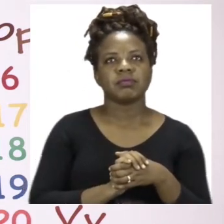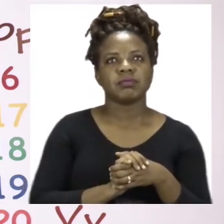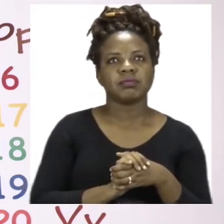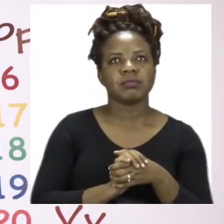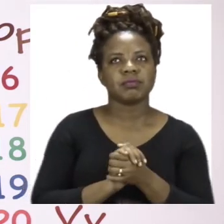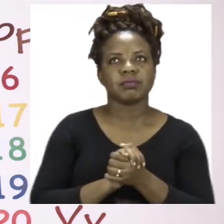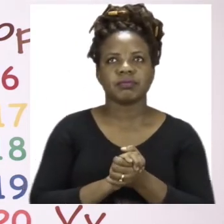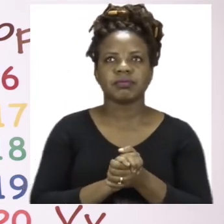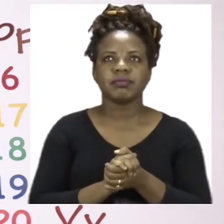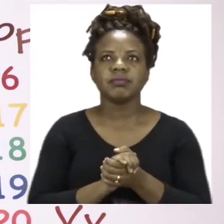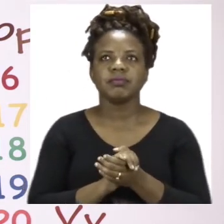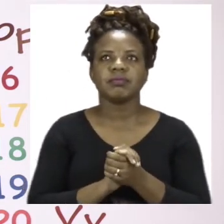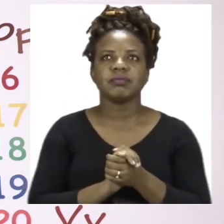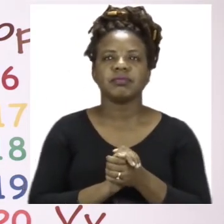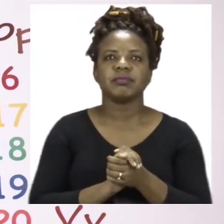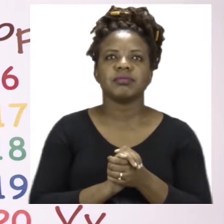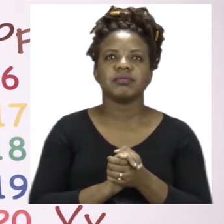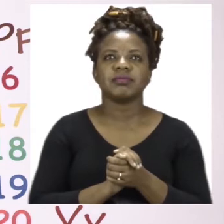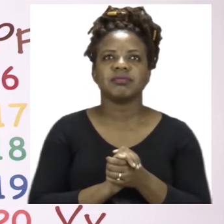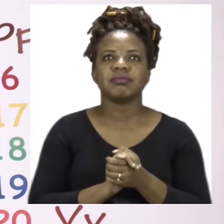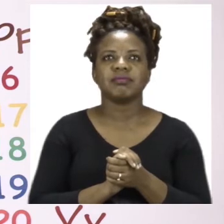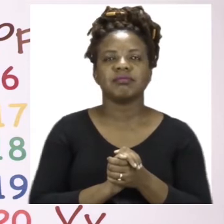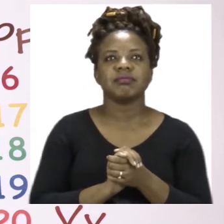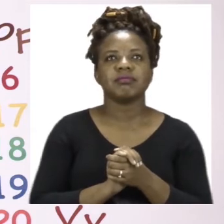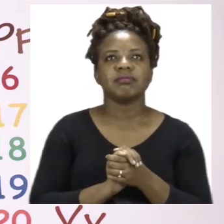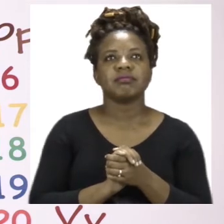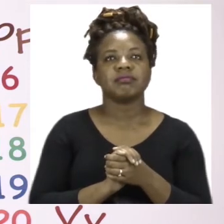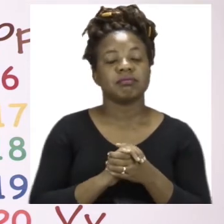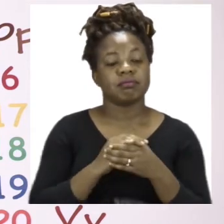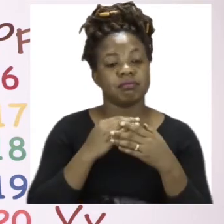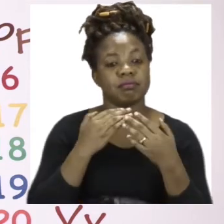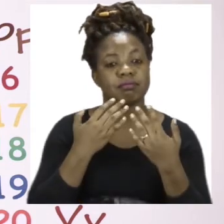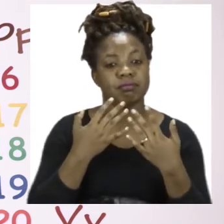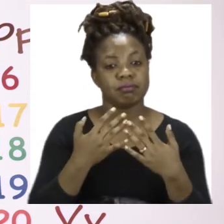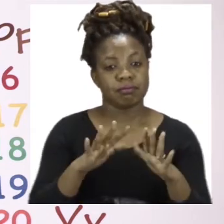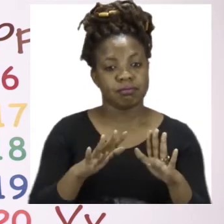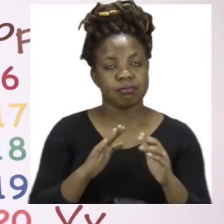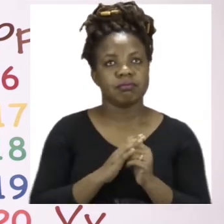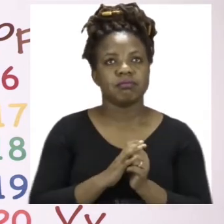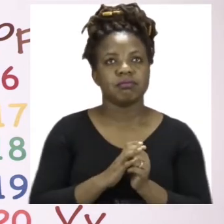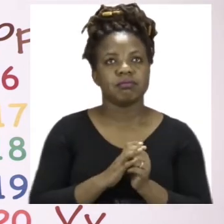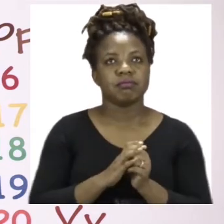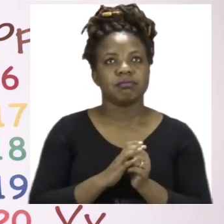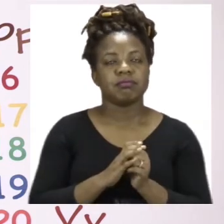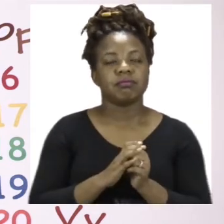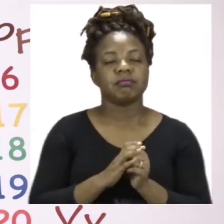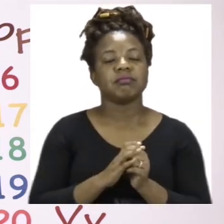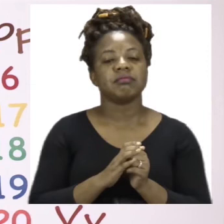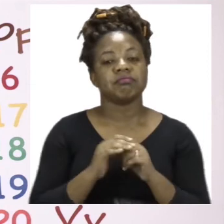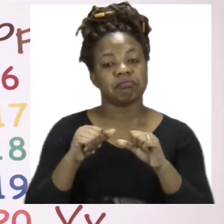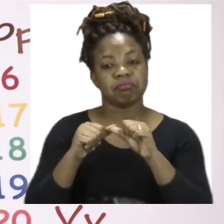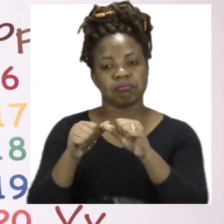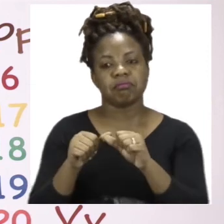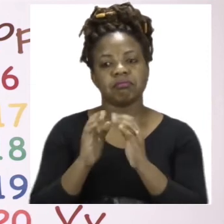to be across. Now that we're done with that one, before you continue it, please can we go to page